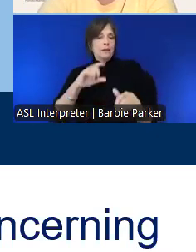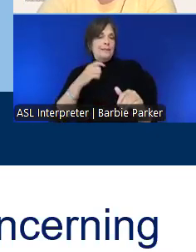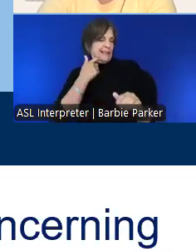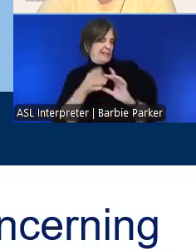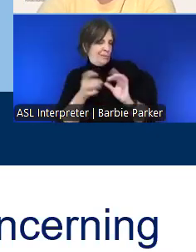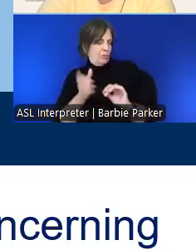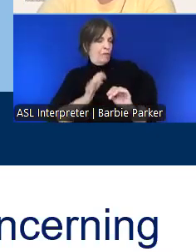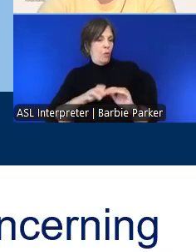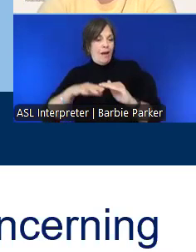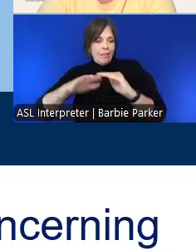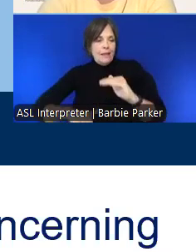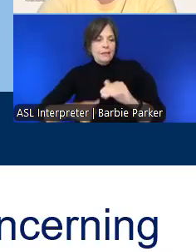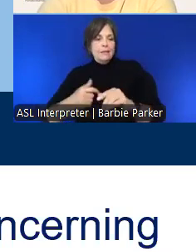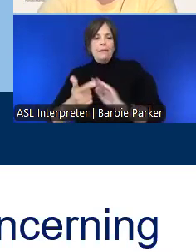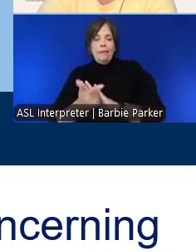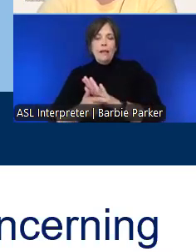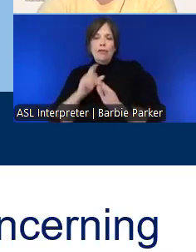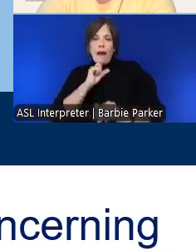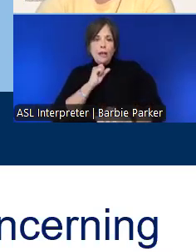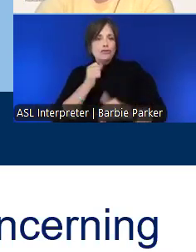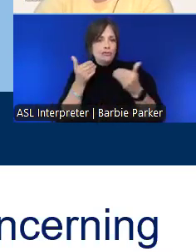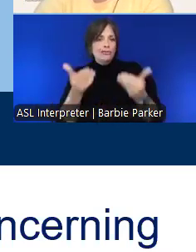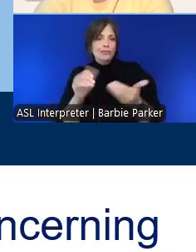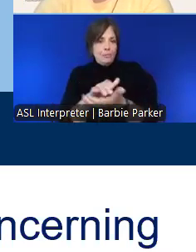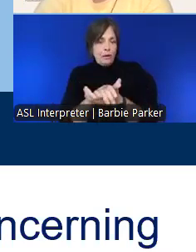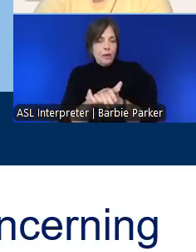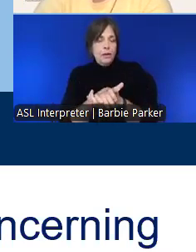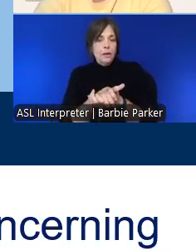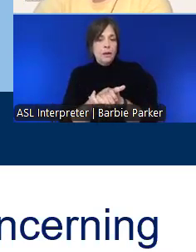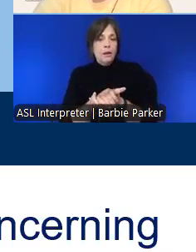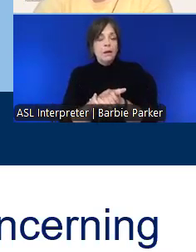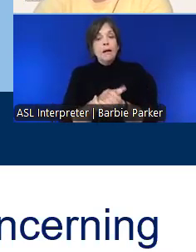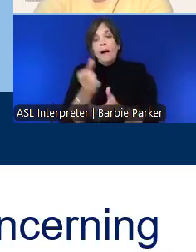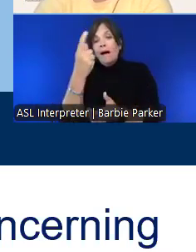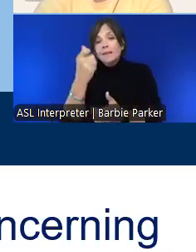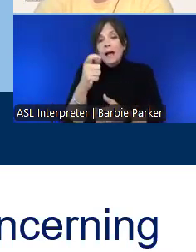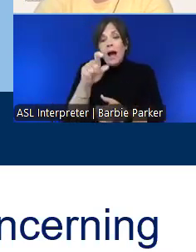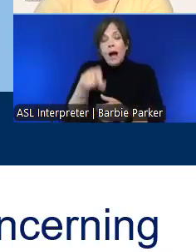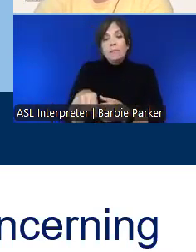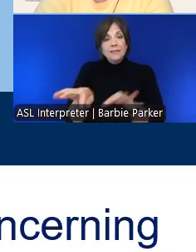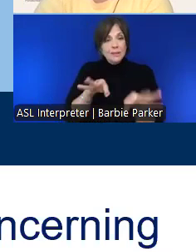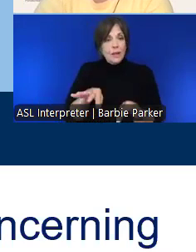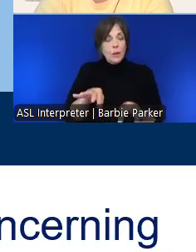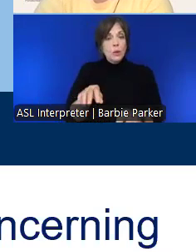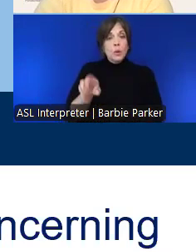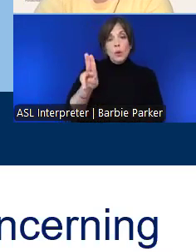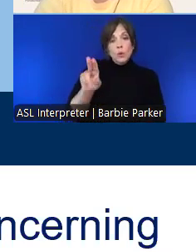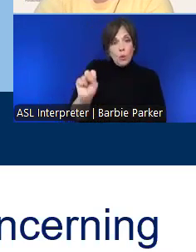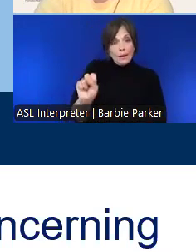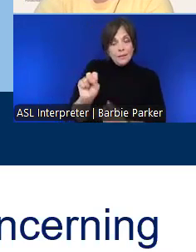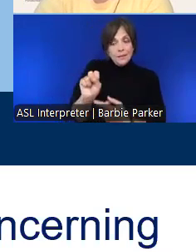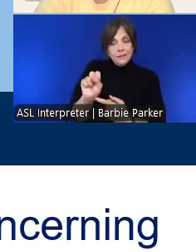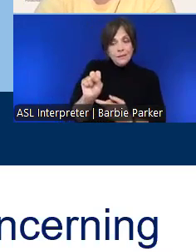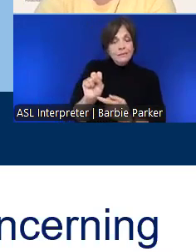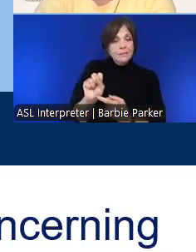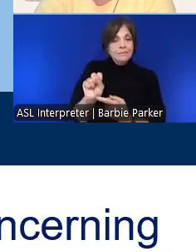marry. But I, you know, would not be doing this issue justice if I did not share that, you know, in the United States, there are,